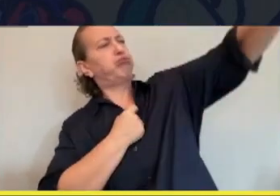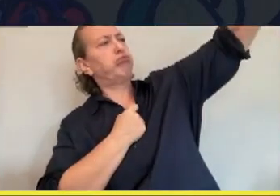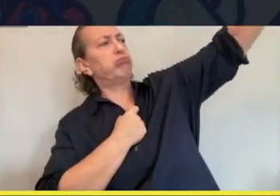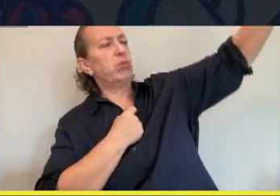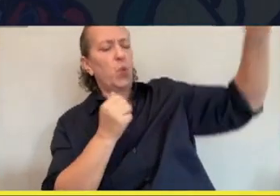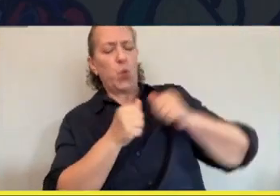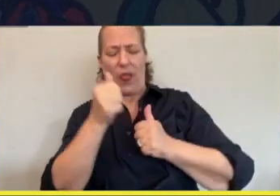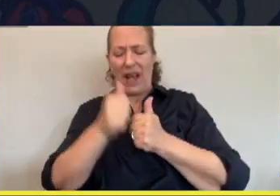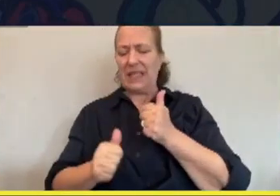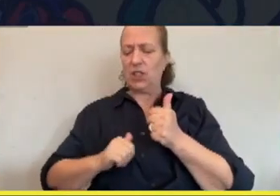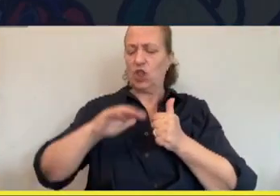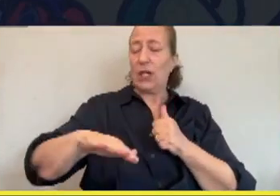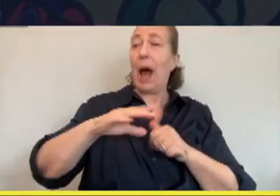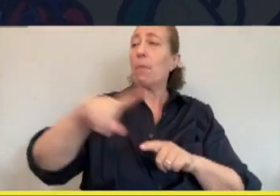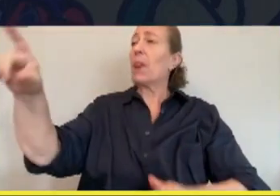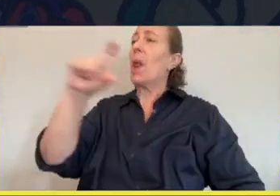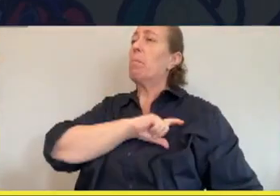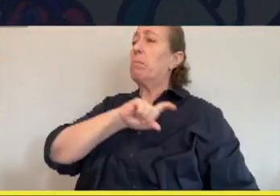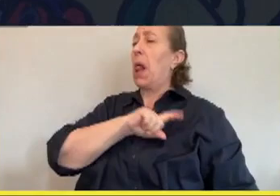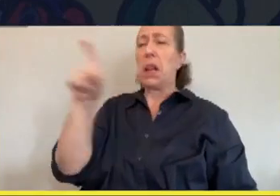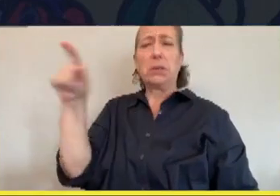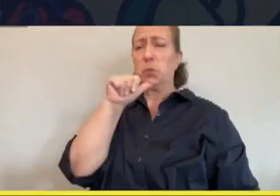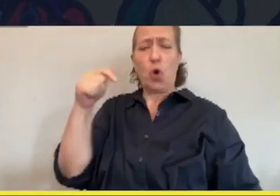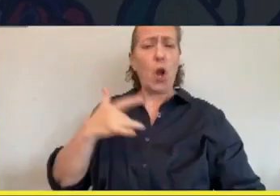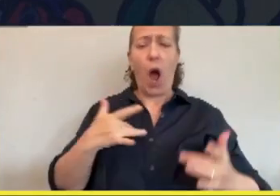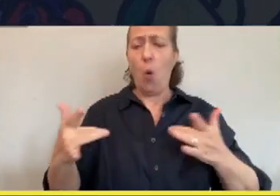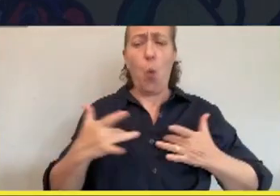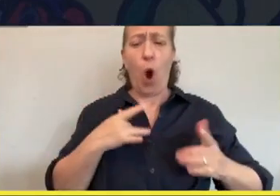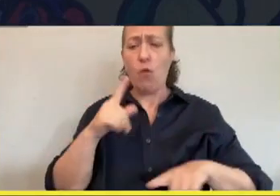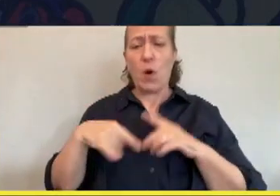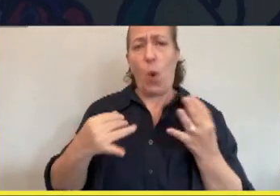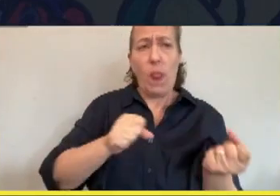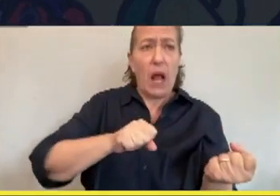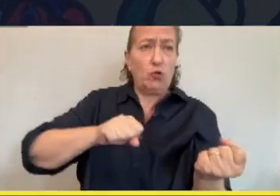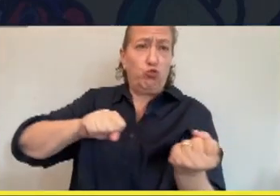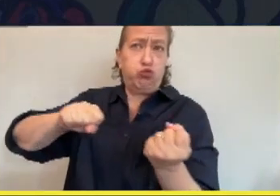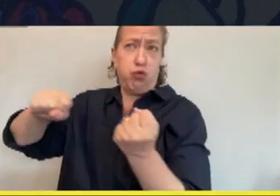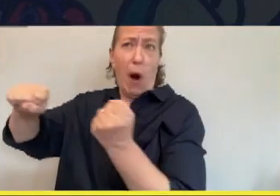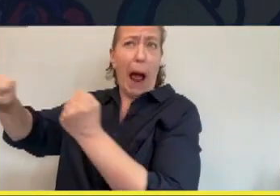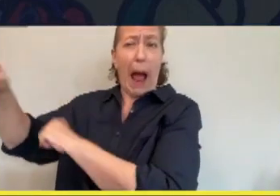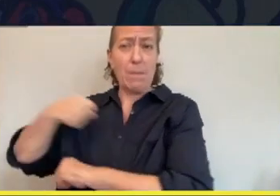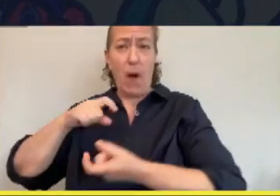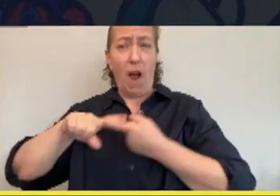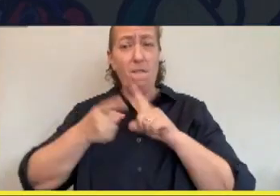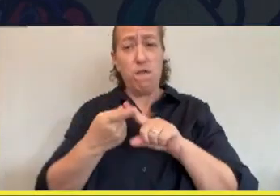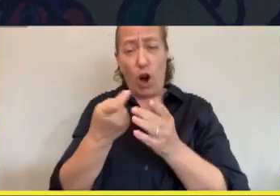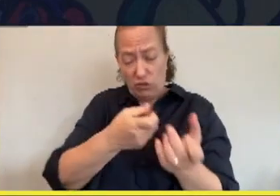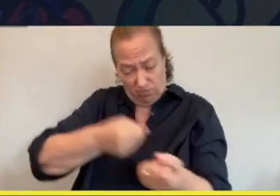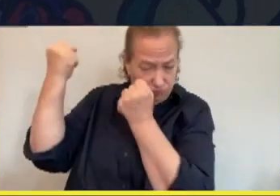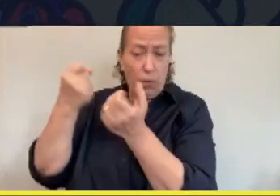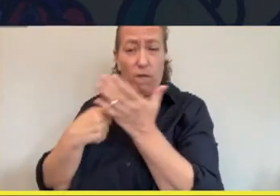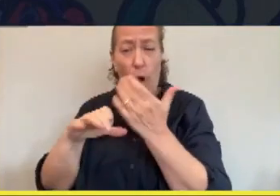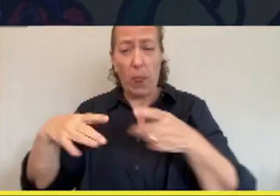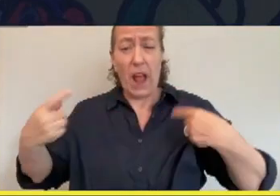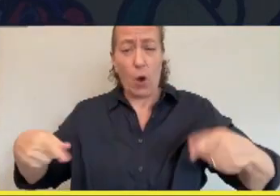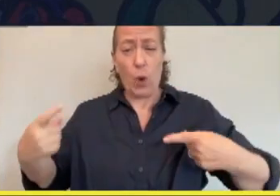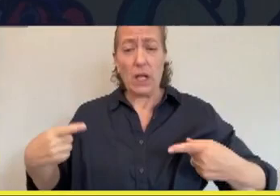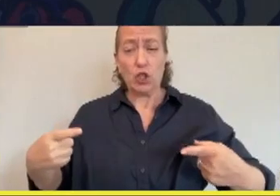the police weren't worried when they dragged my friends from their wheelchairs. So why stop dancing now?